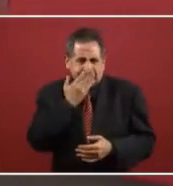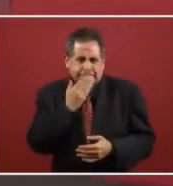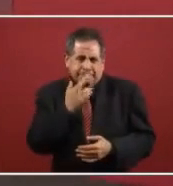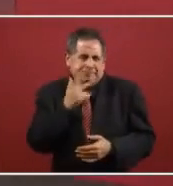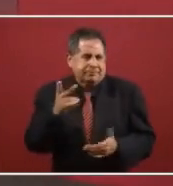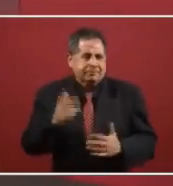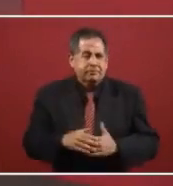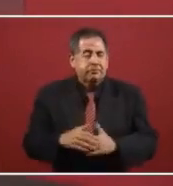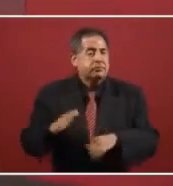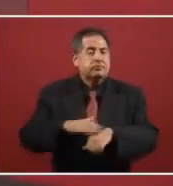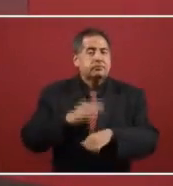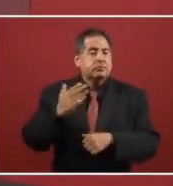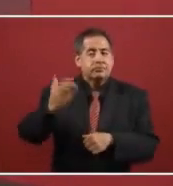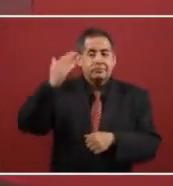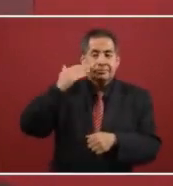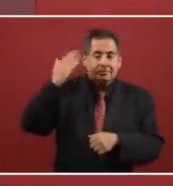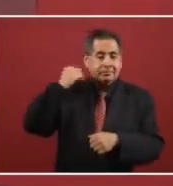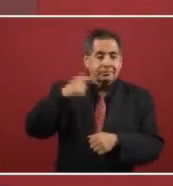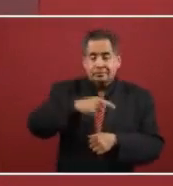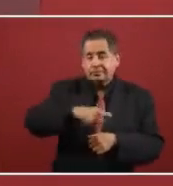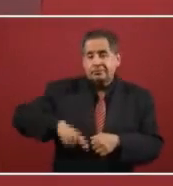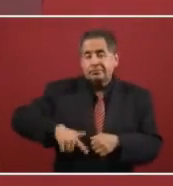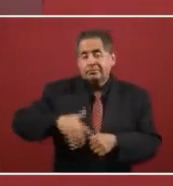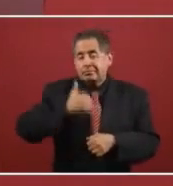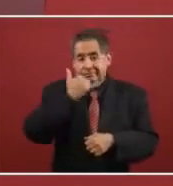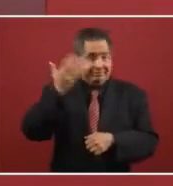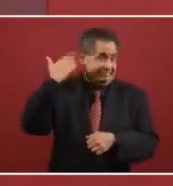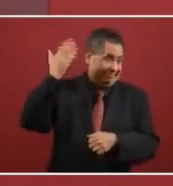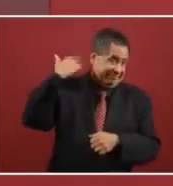because it was atrophied, the government.